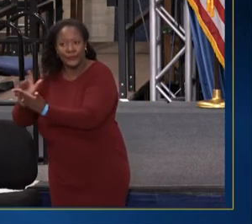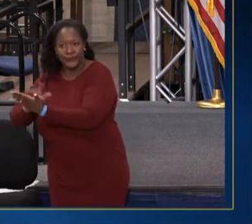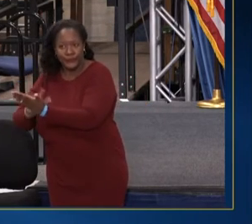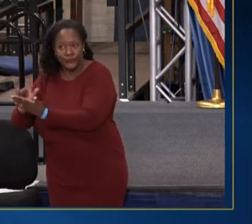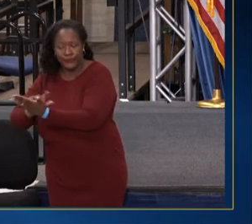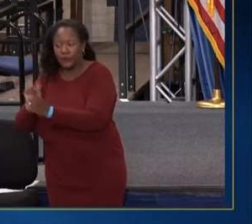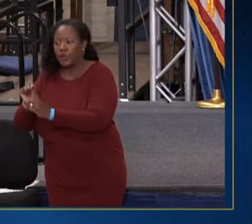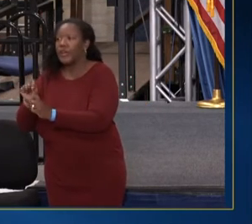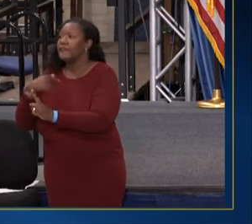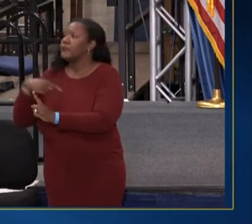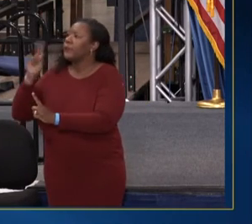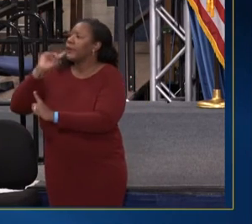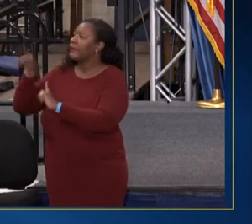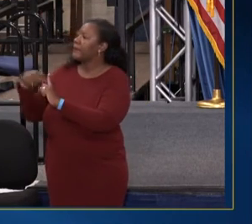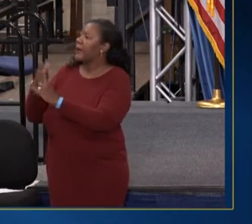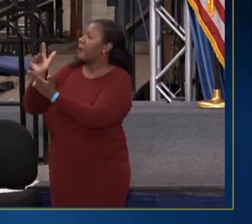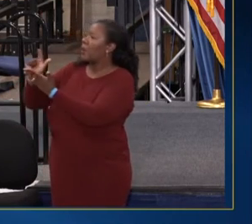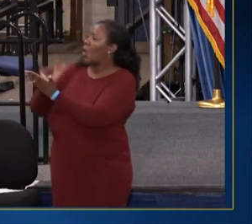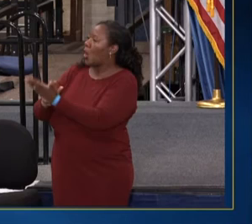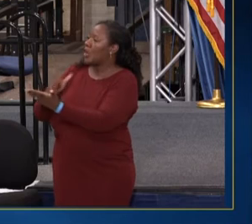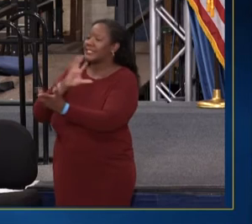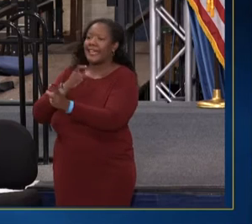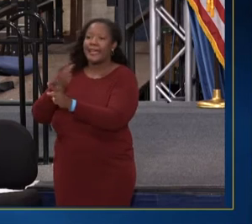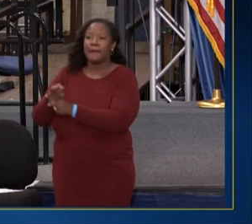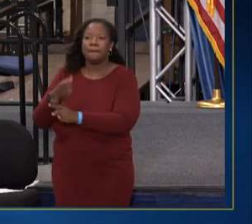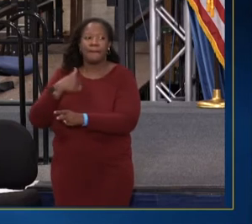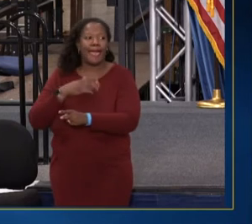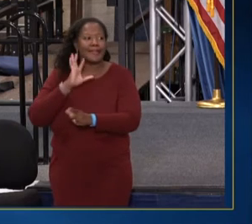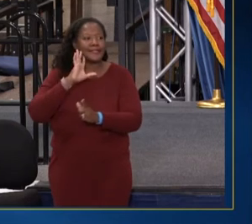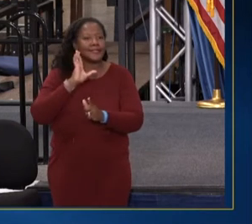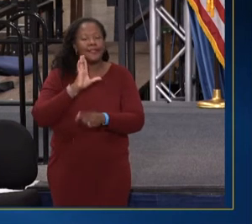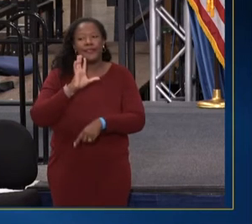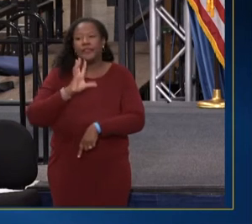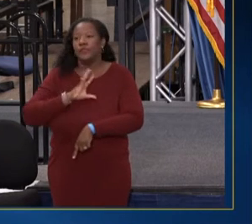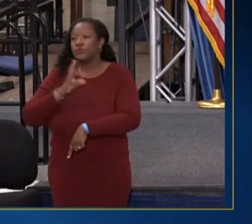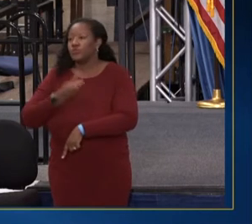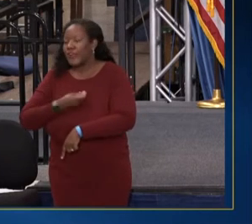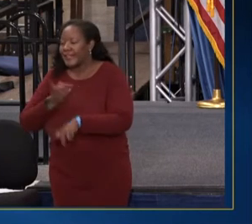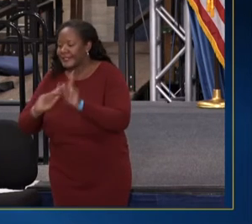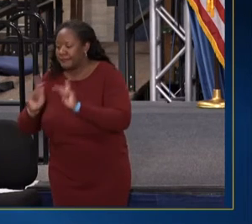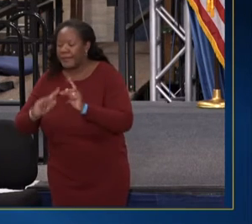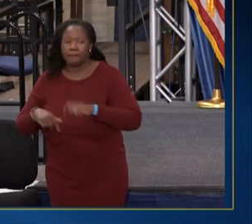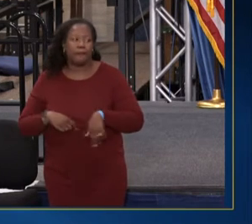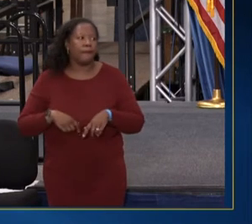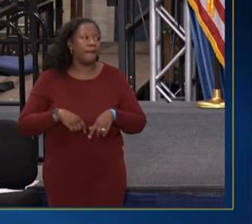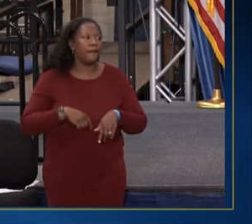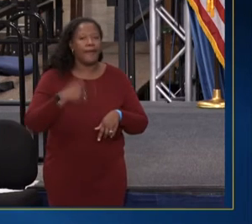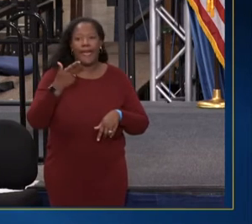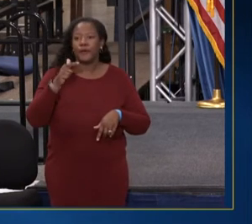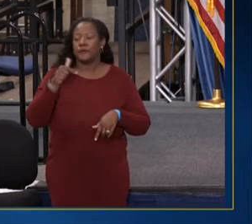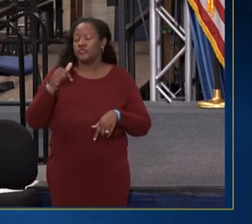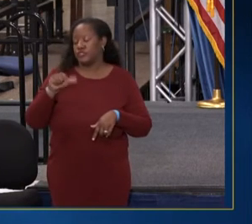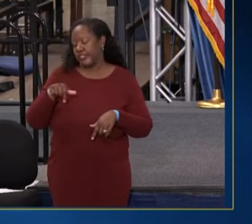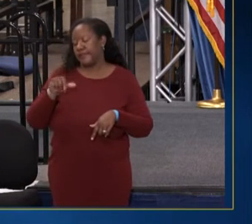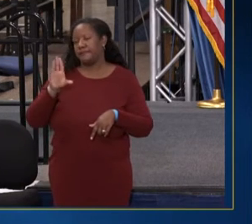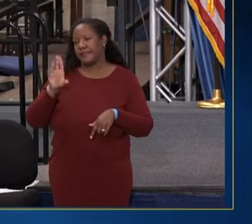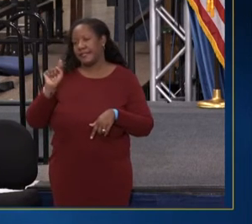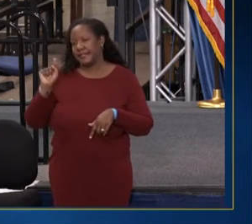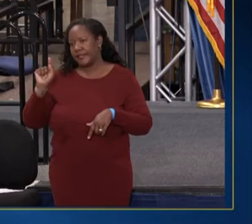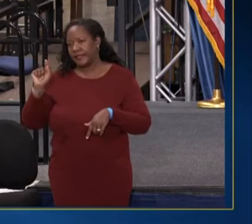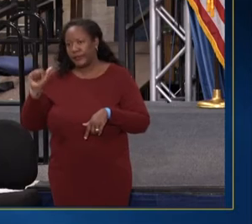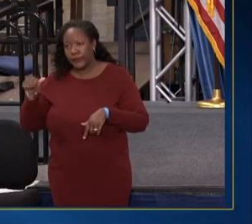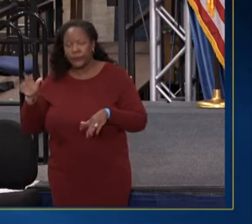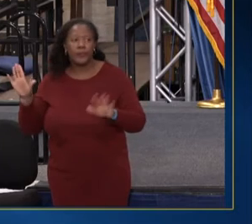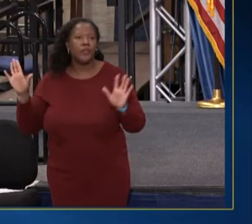about laws that are affecting LGBTQ people, trans people, other folks, those are actually direct attacks that will then result